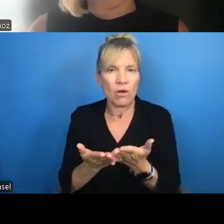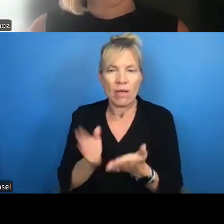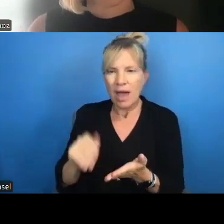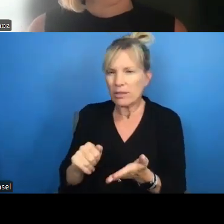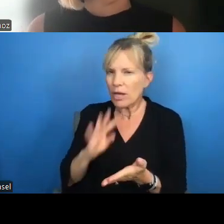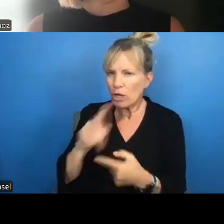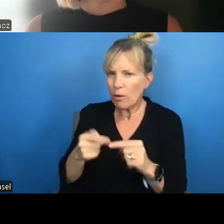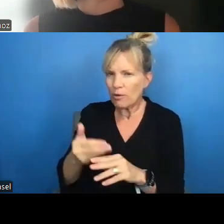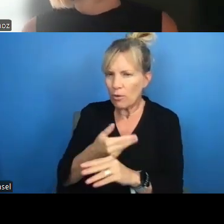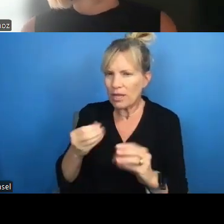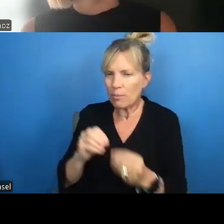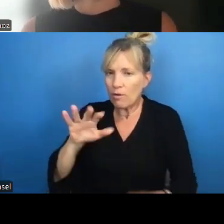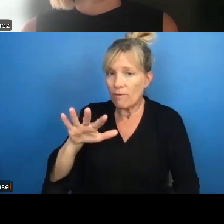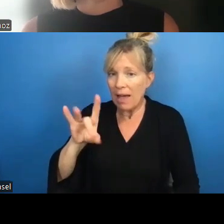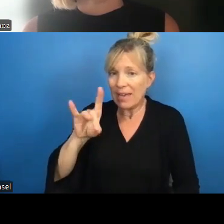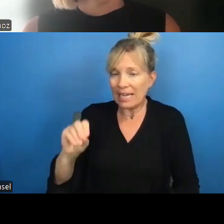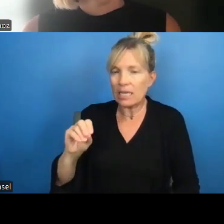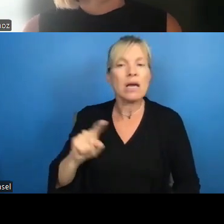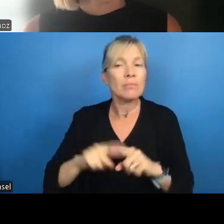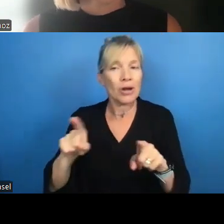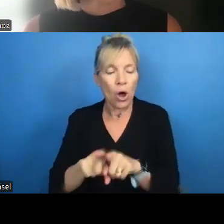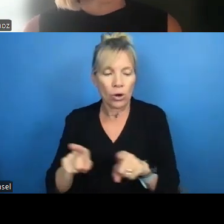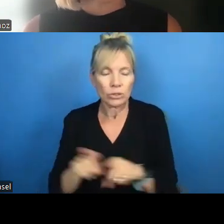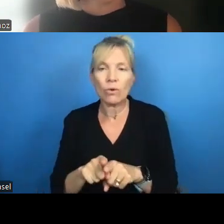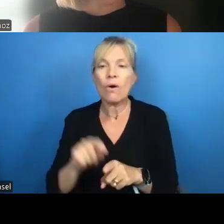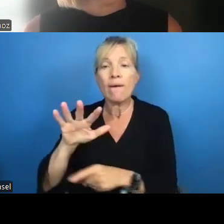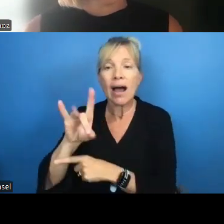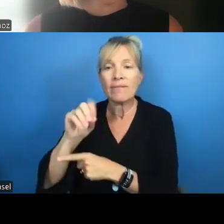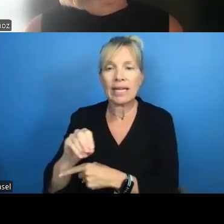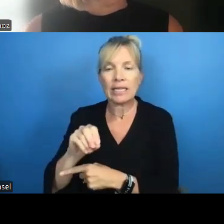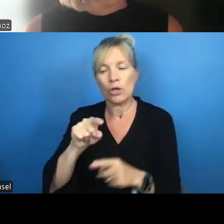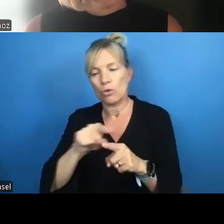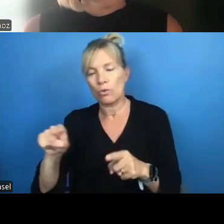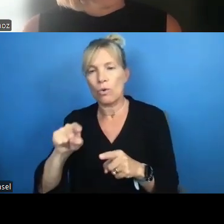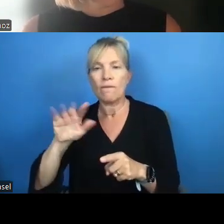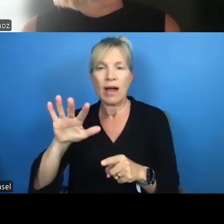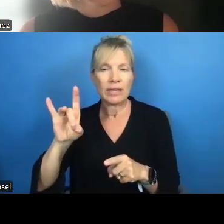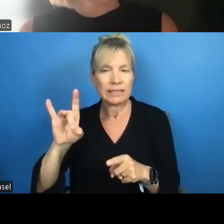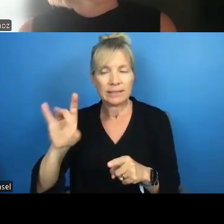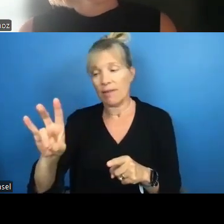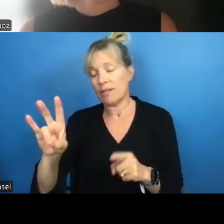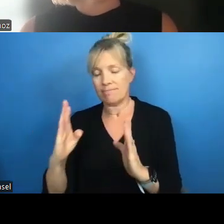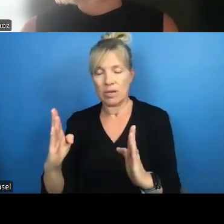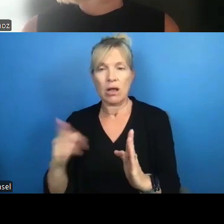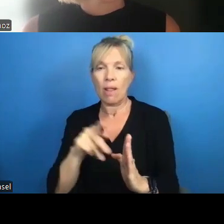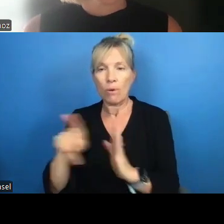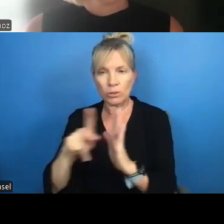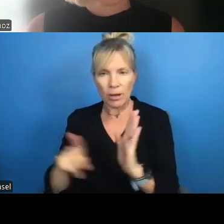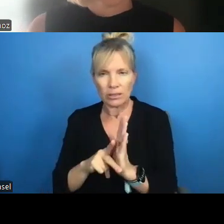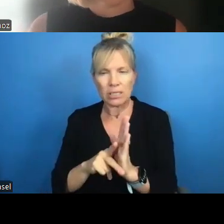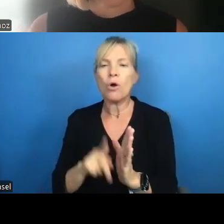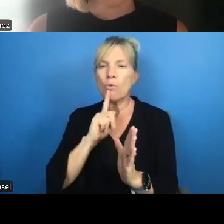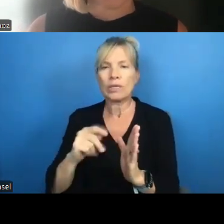I referenced earlier, but it's also 580 through 587. And these policies